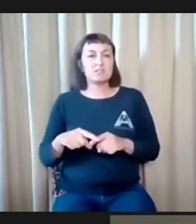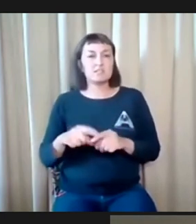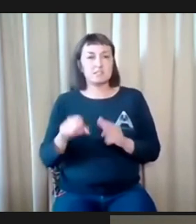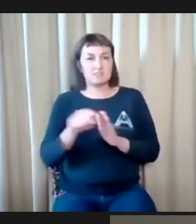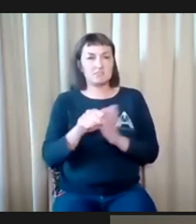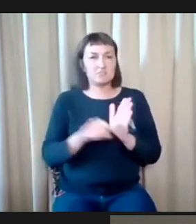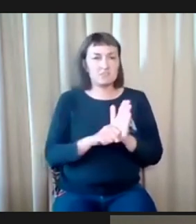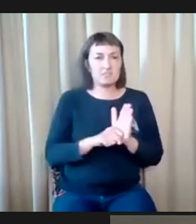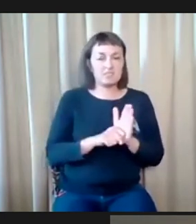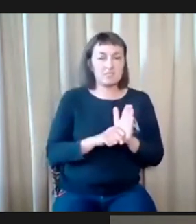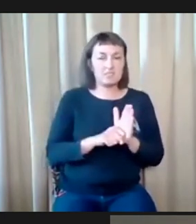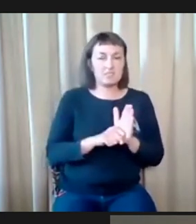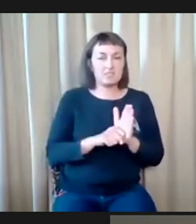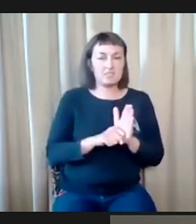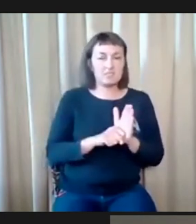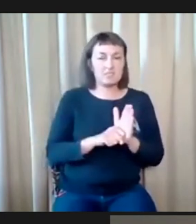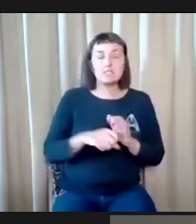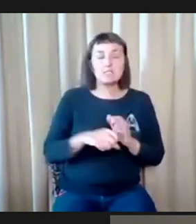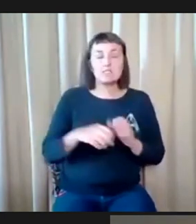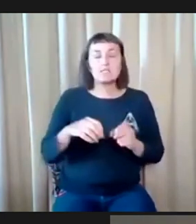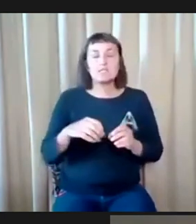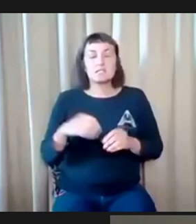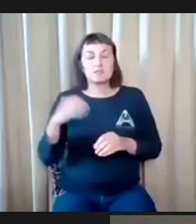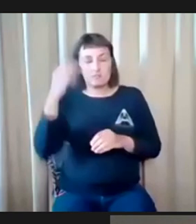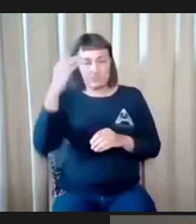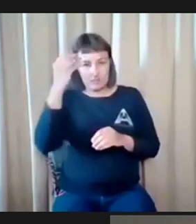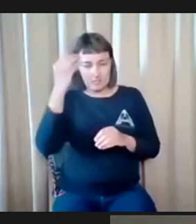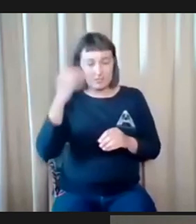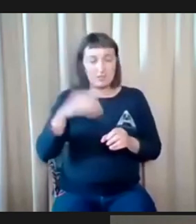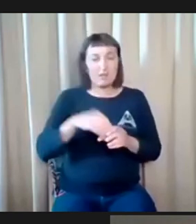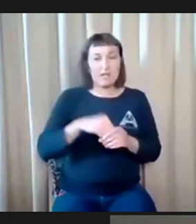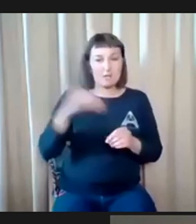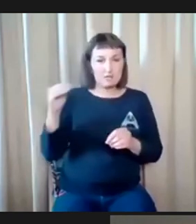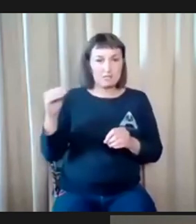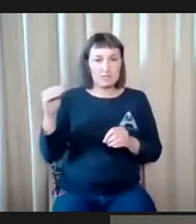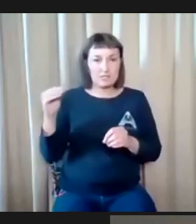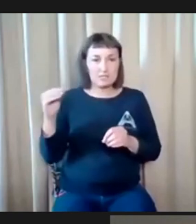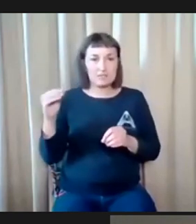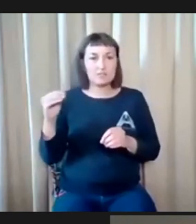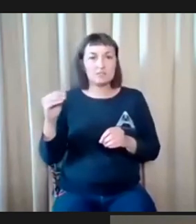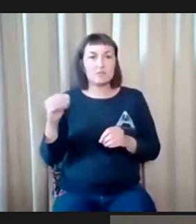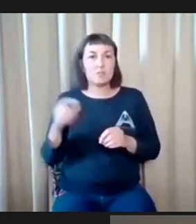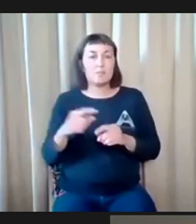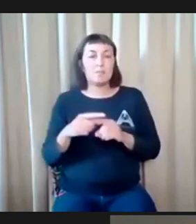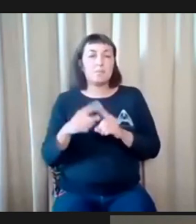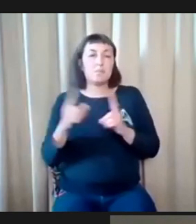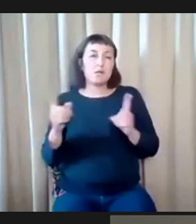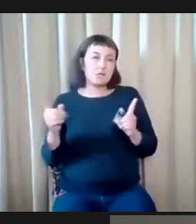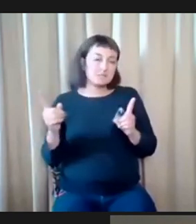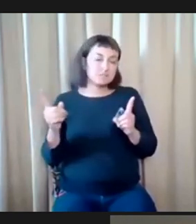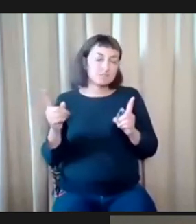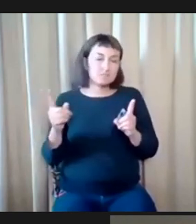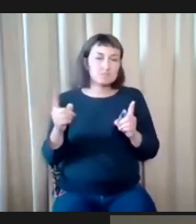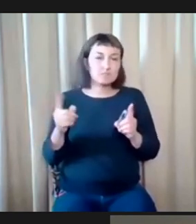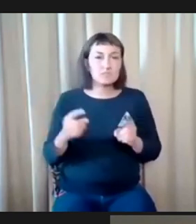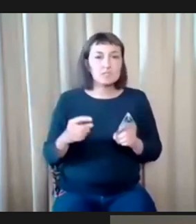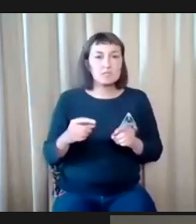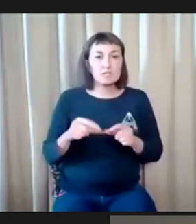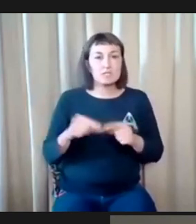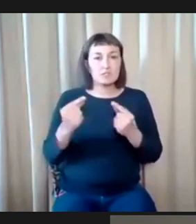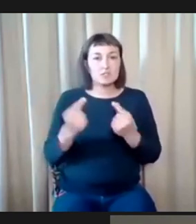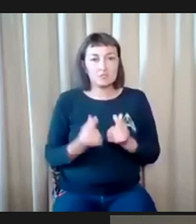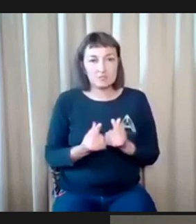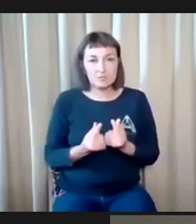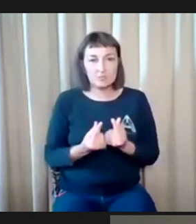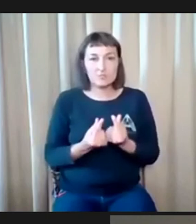consider outside input. But I would say in general, one of the reasons why groups like HSUS and Project